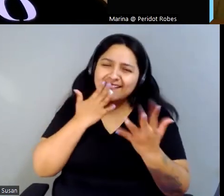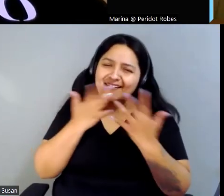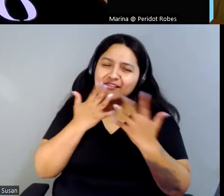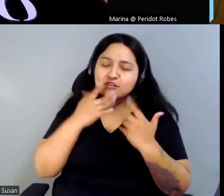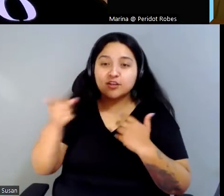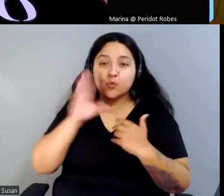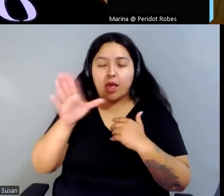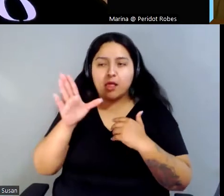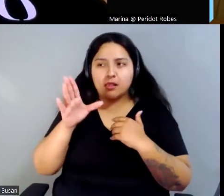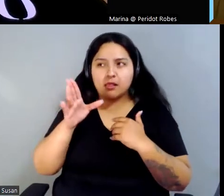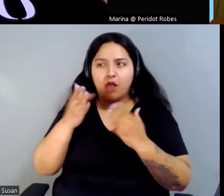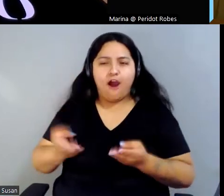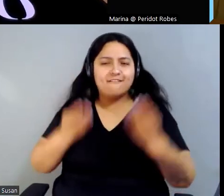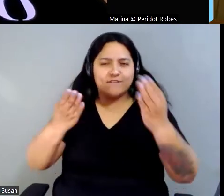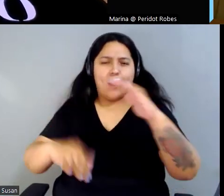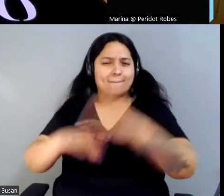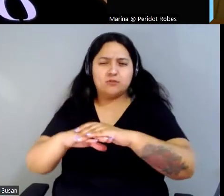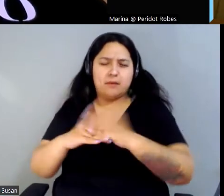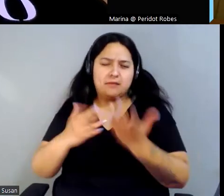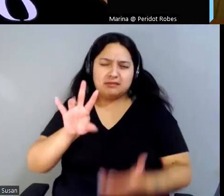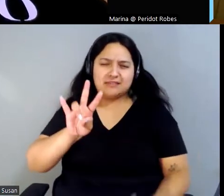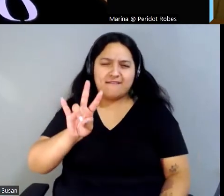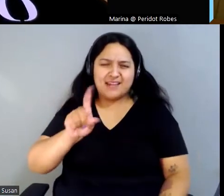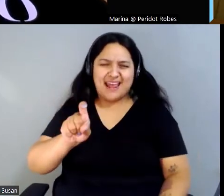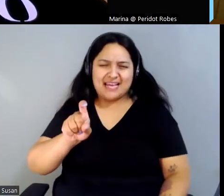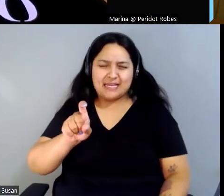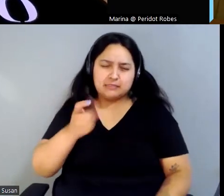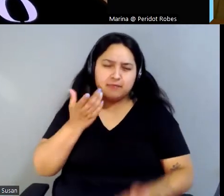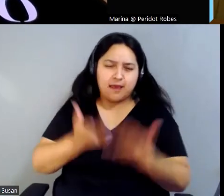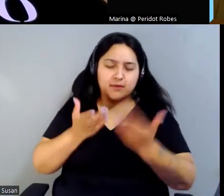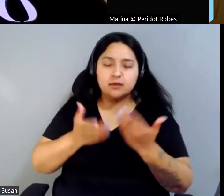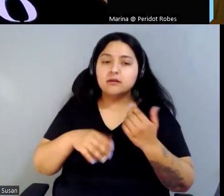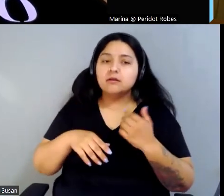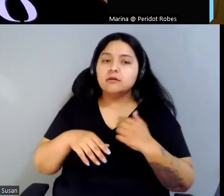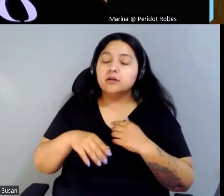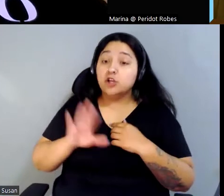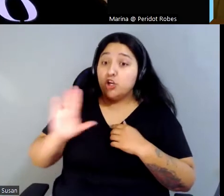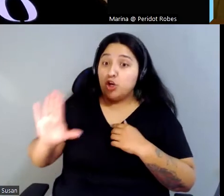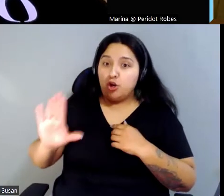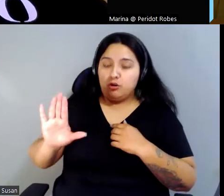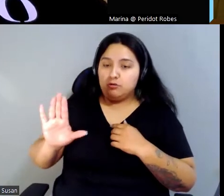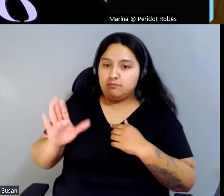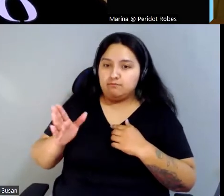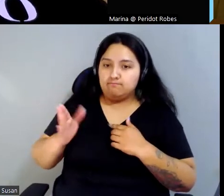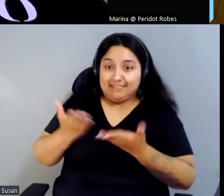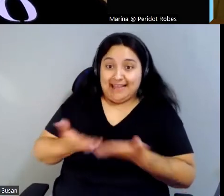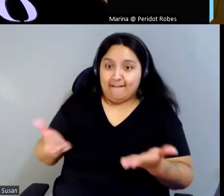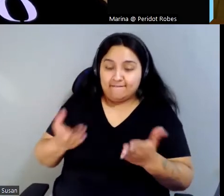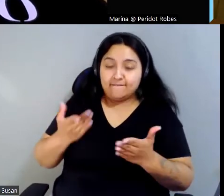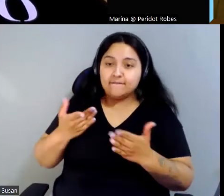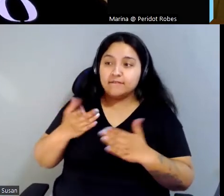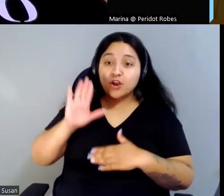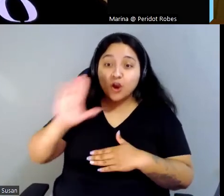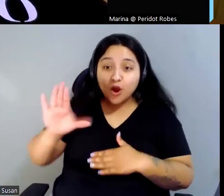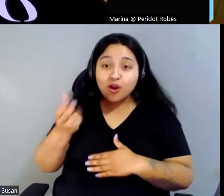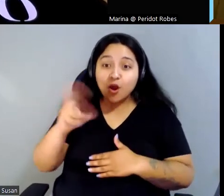7X, I want to say. And and her stuff is her own homemade prints. Like,